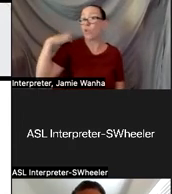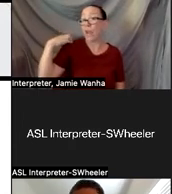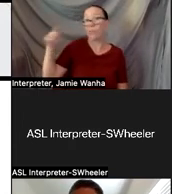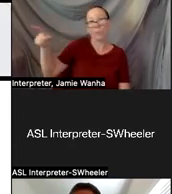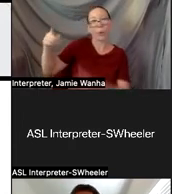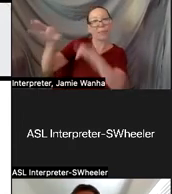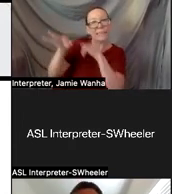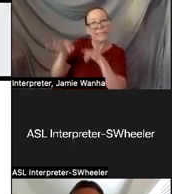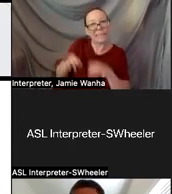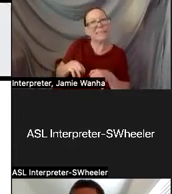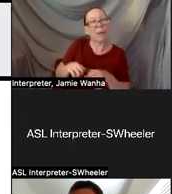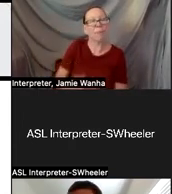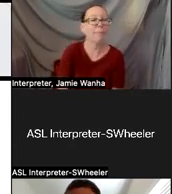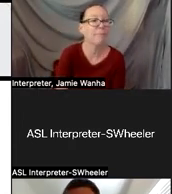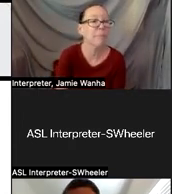resources.